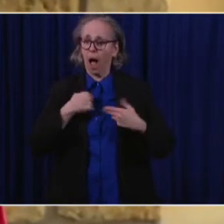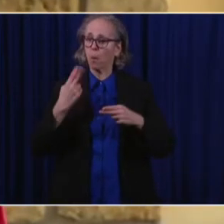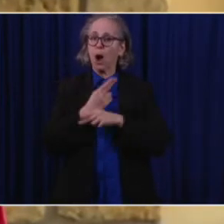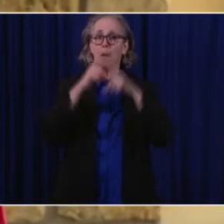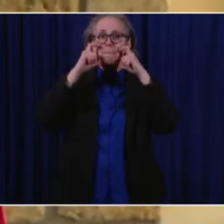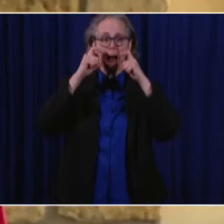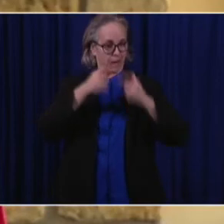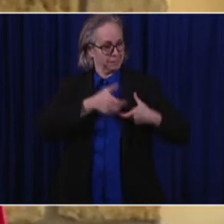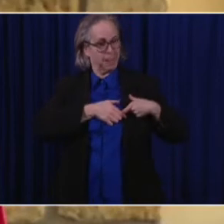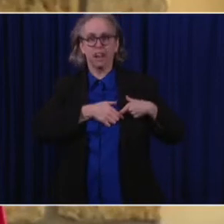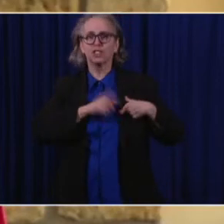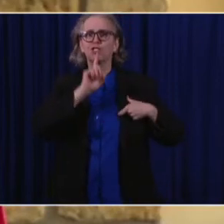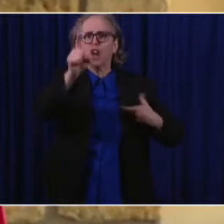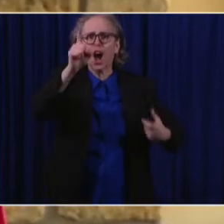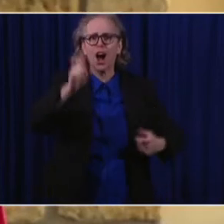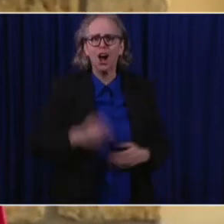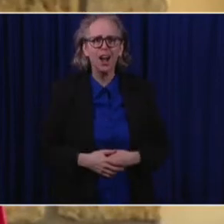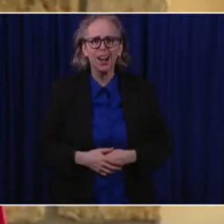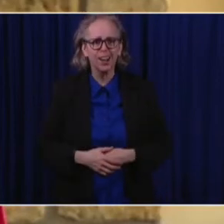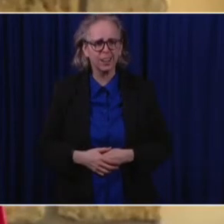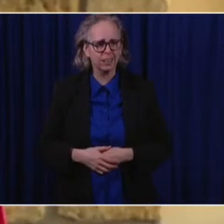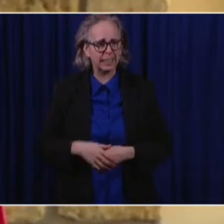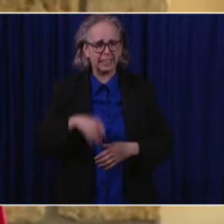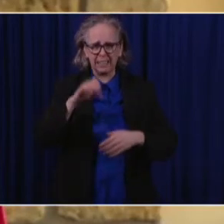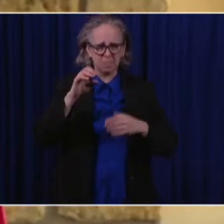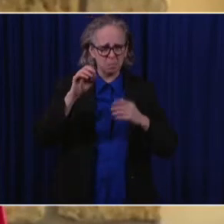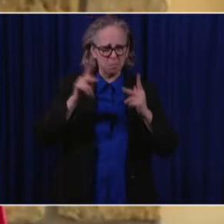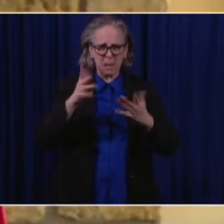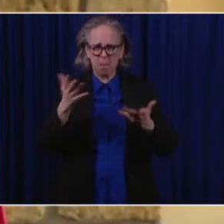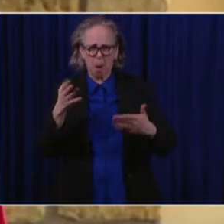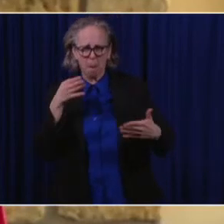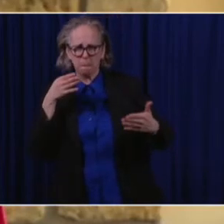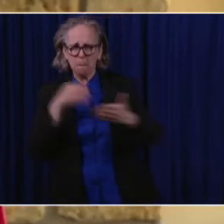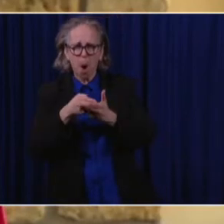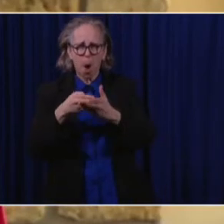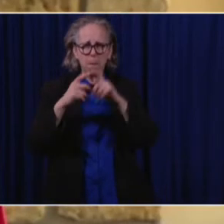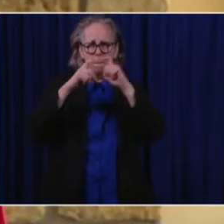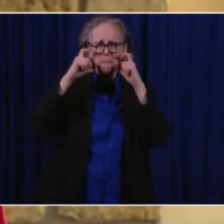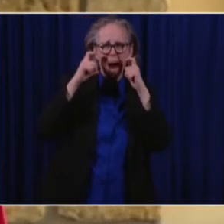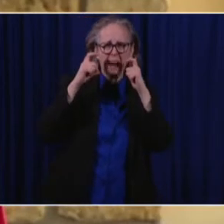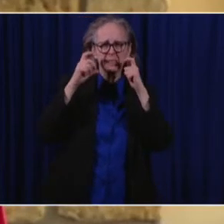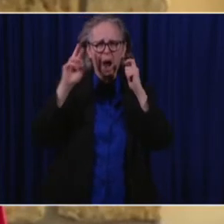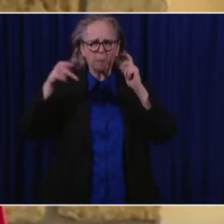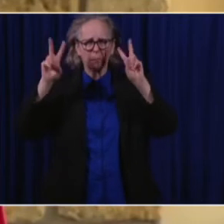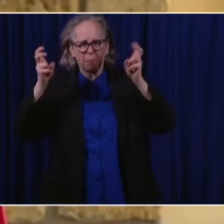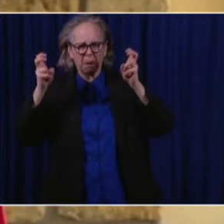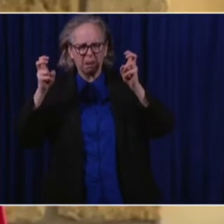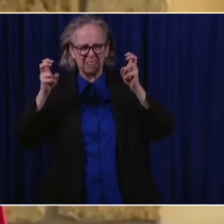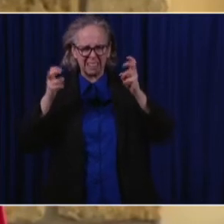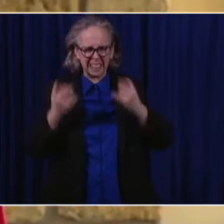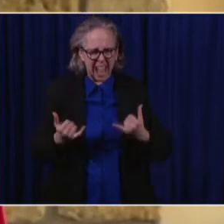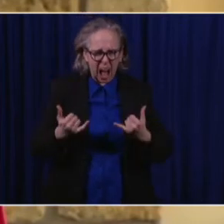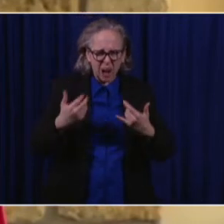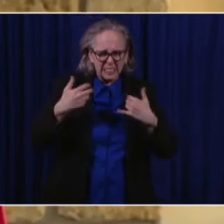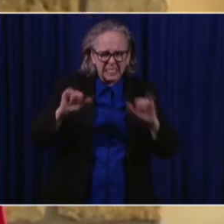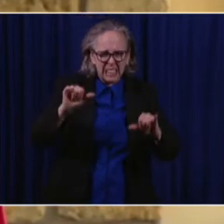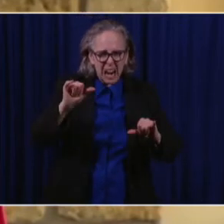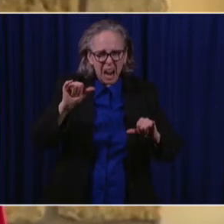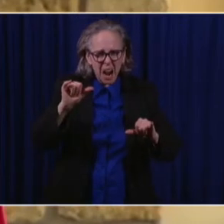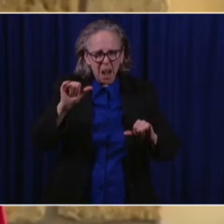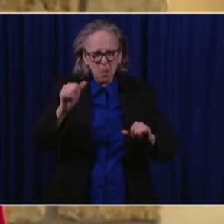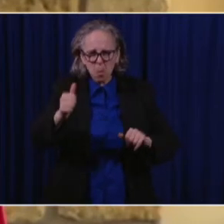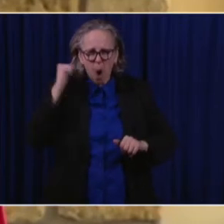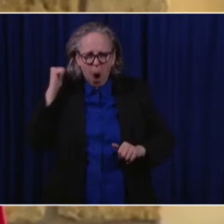people who are the anti-mask people now, after all the evidence is in about the mask,